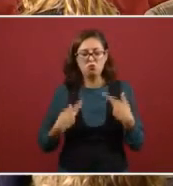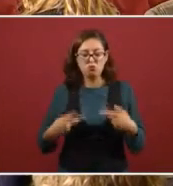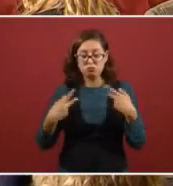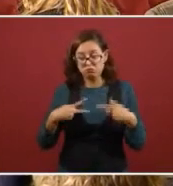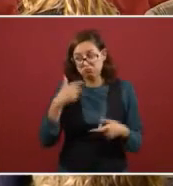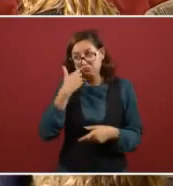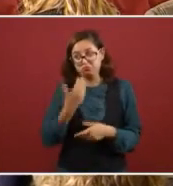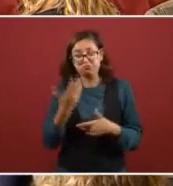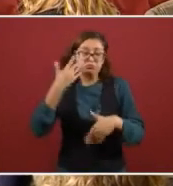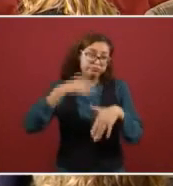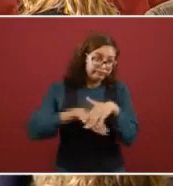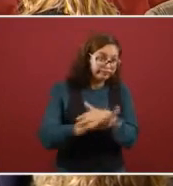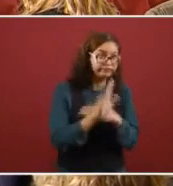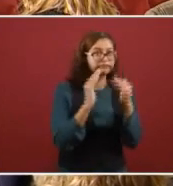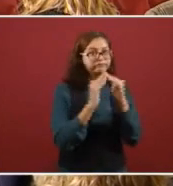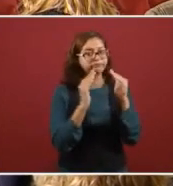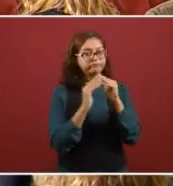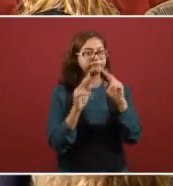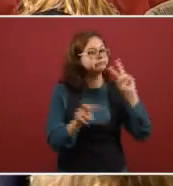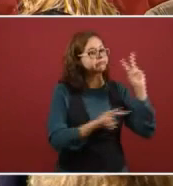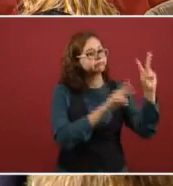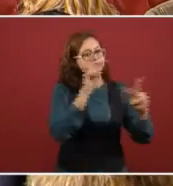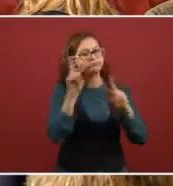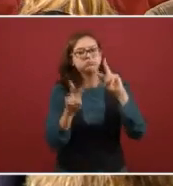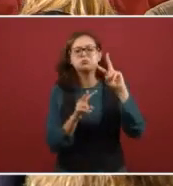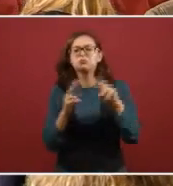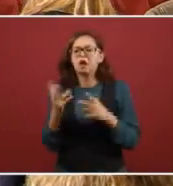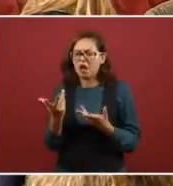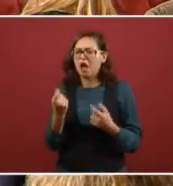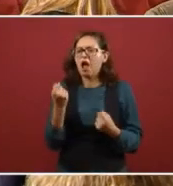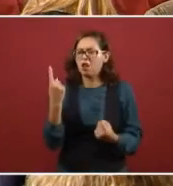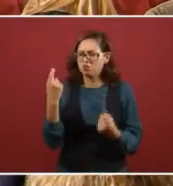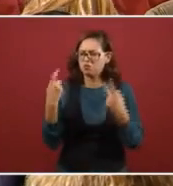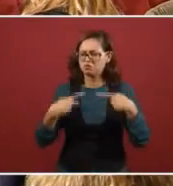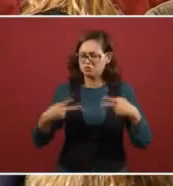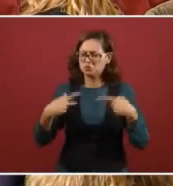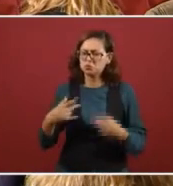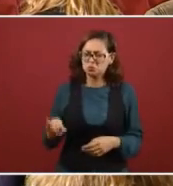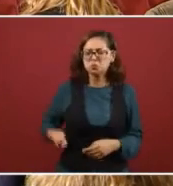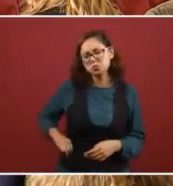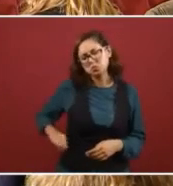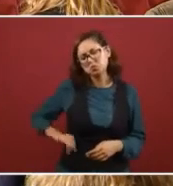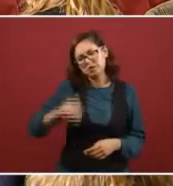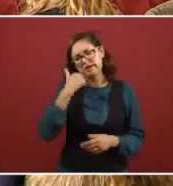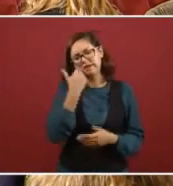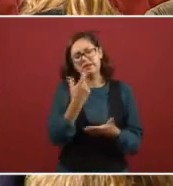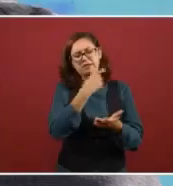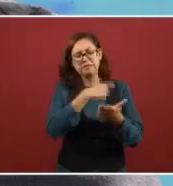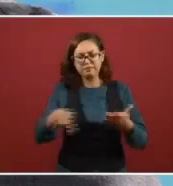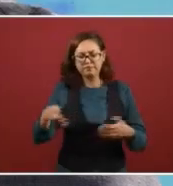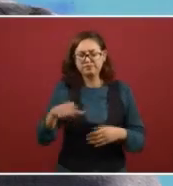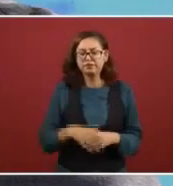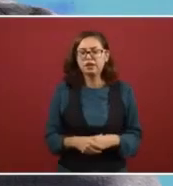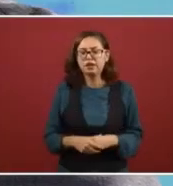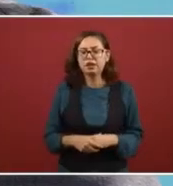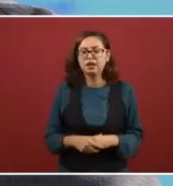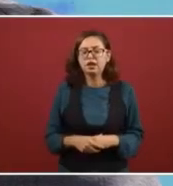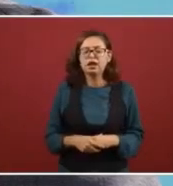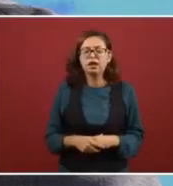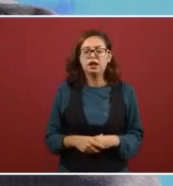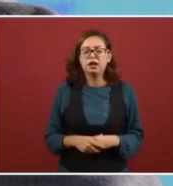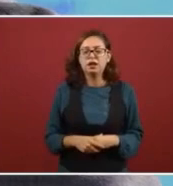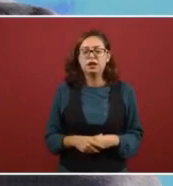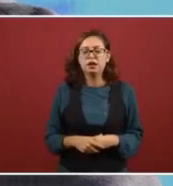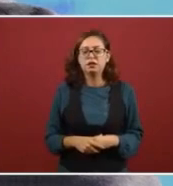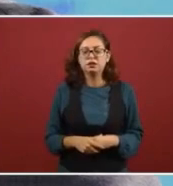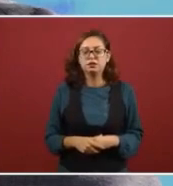the house. It's right outside the house. And we've had people of interest from diverse groups. Some ambassadors